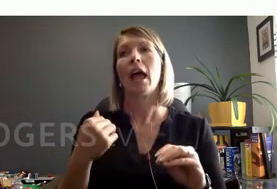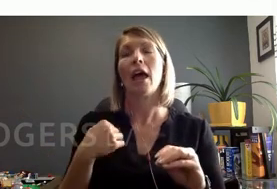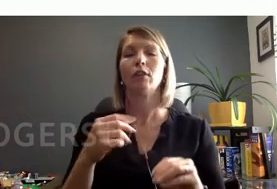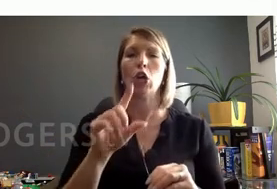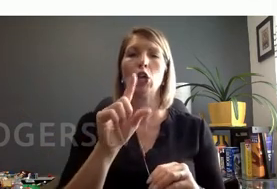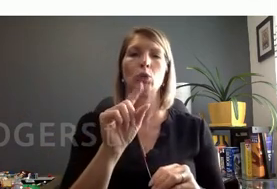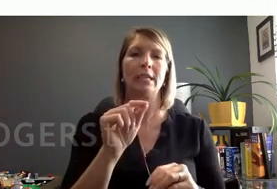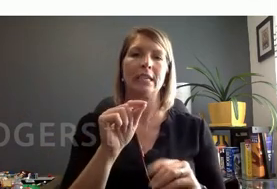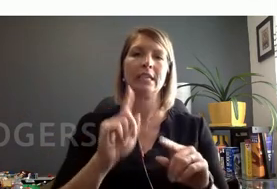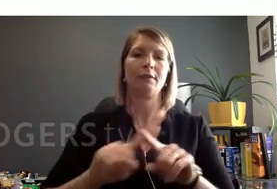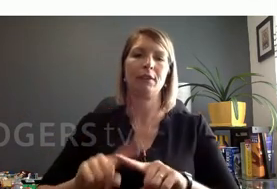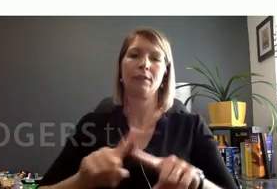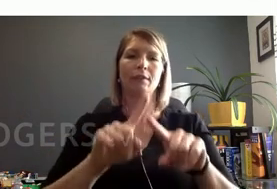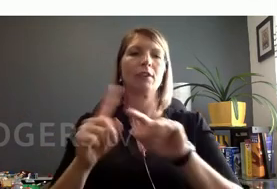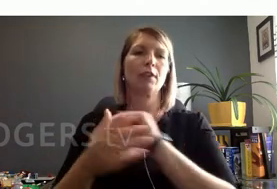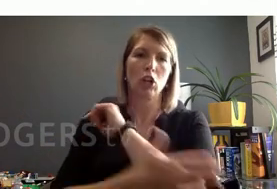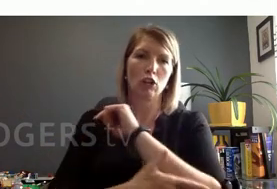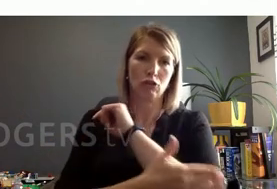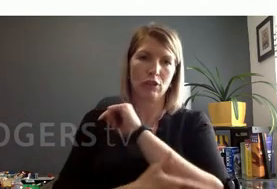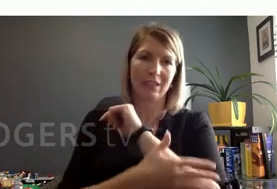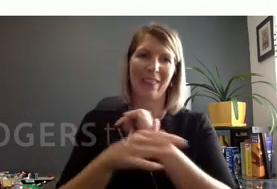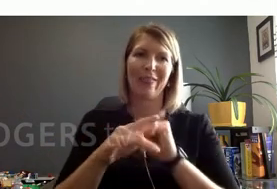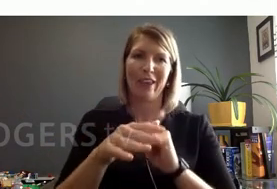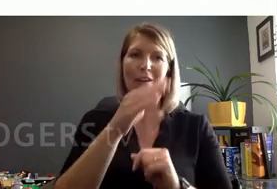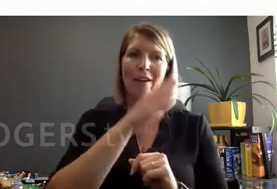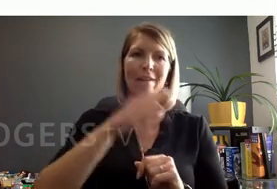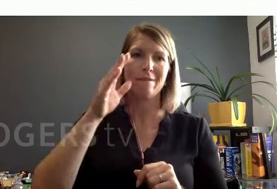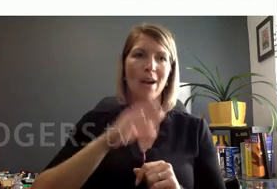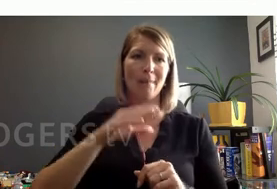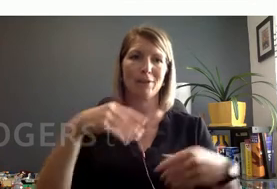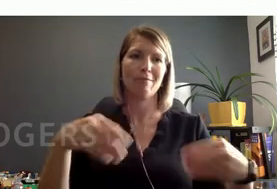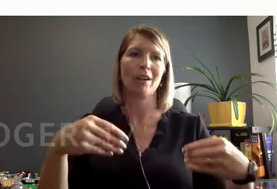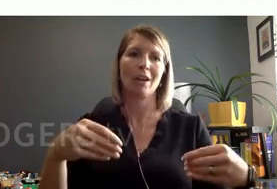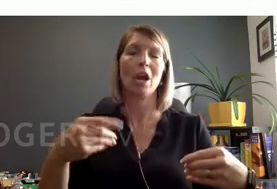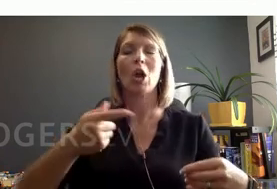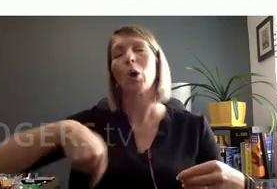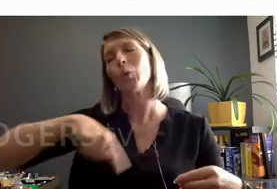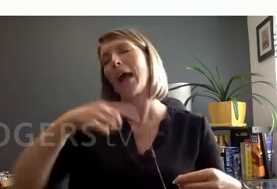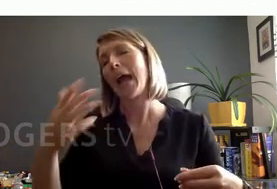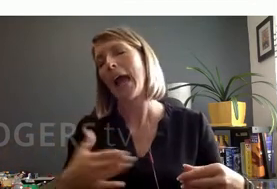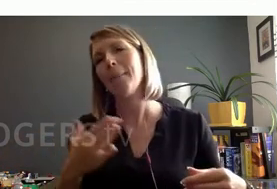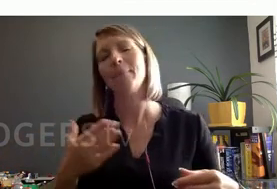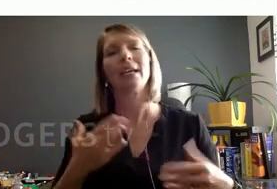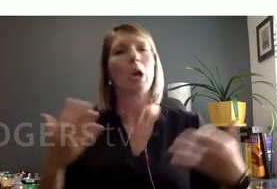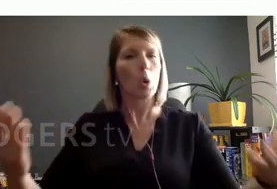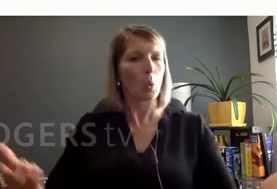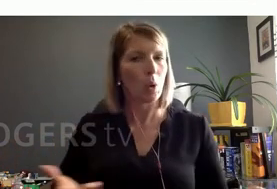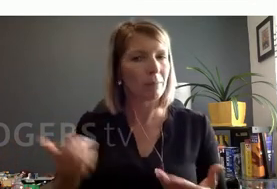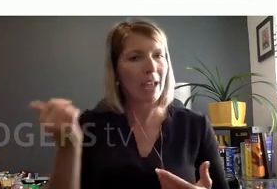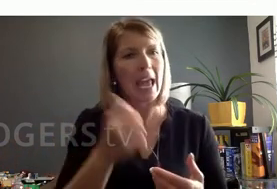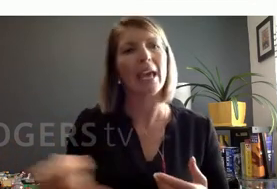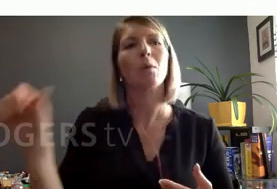market. And we are delighted to welcome people from all over the world to be able